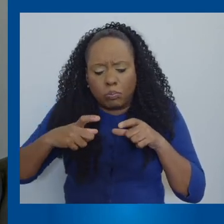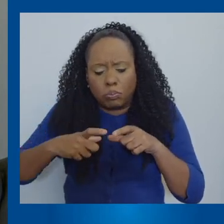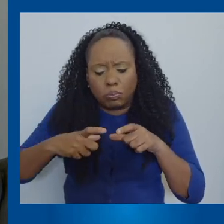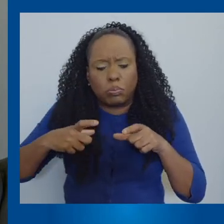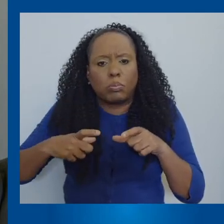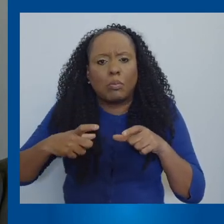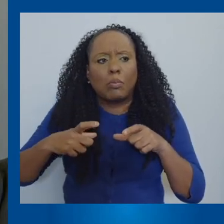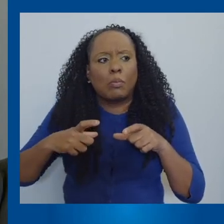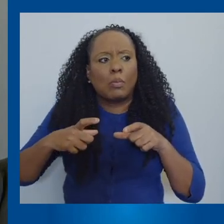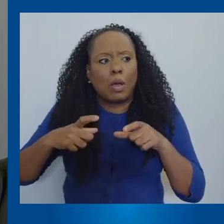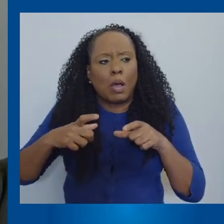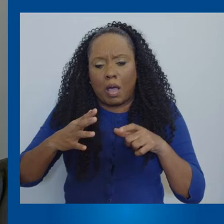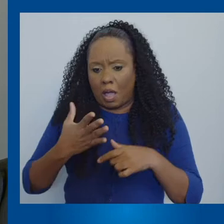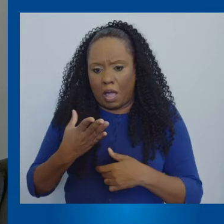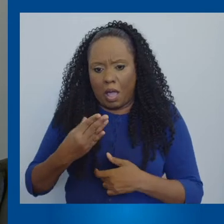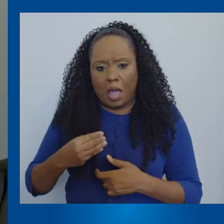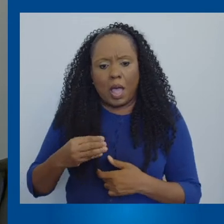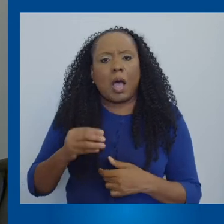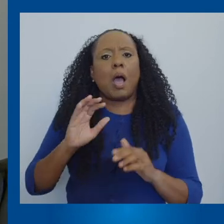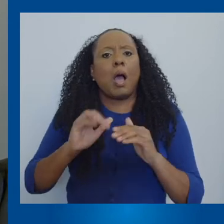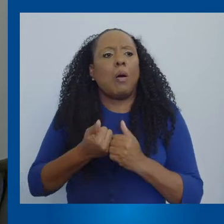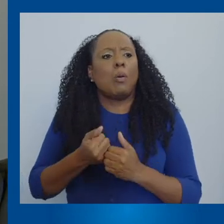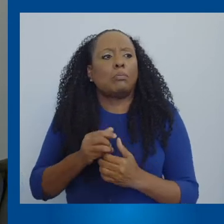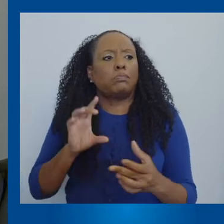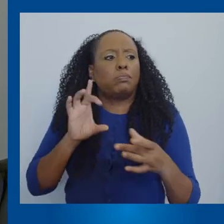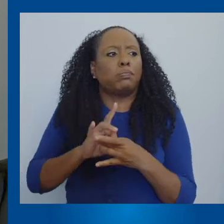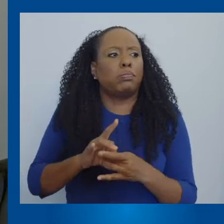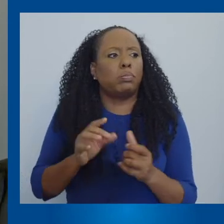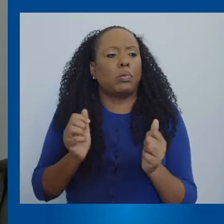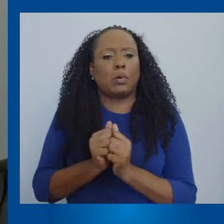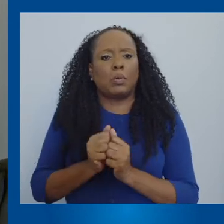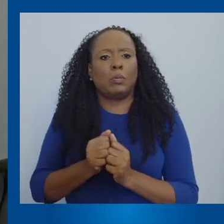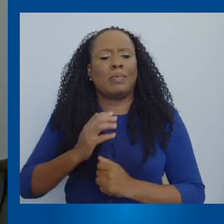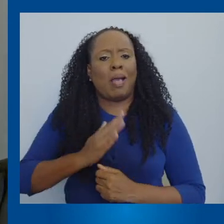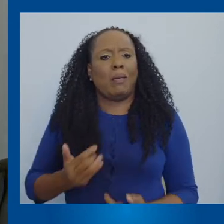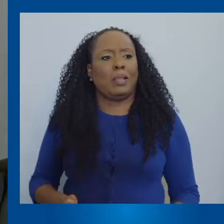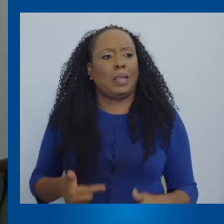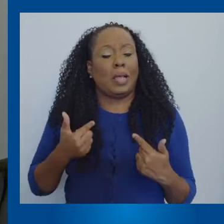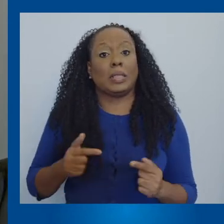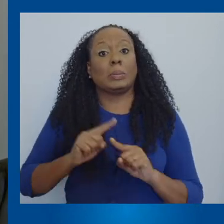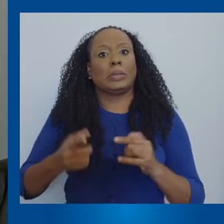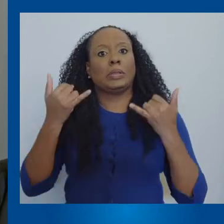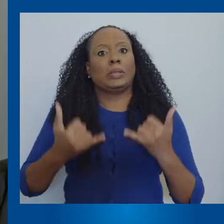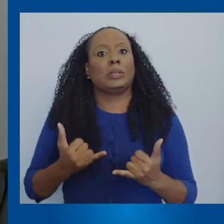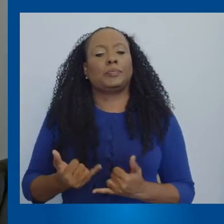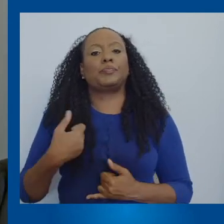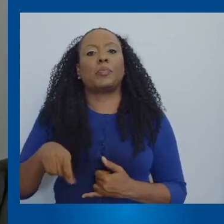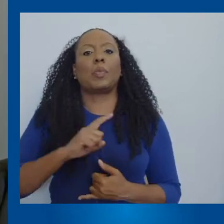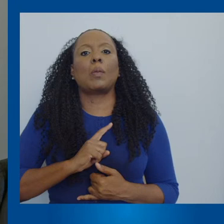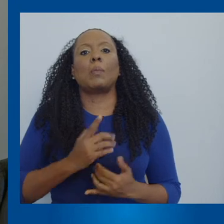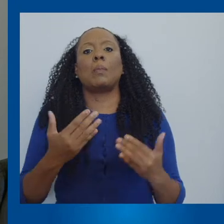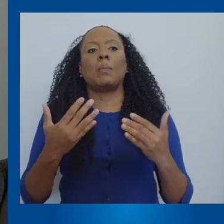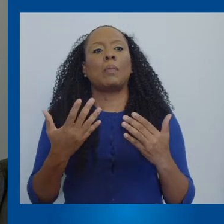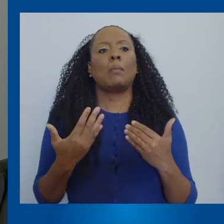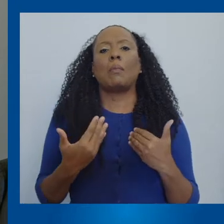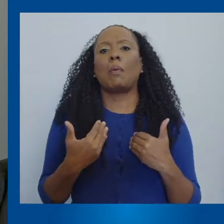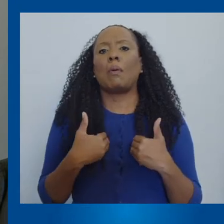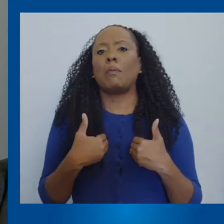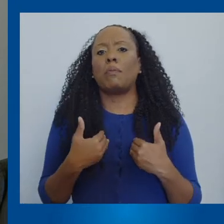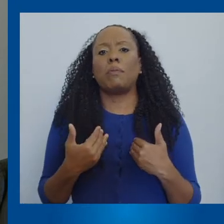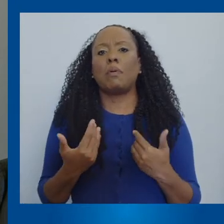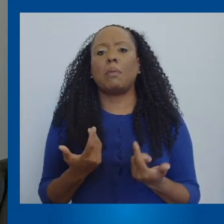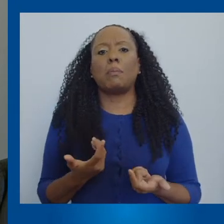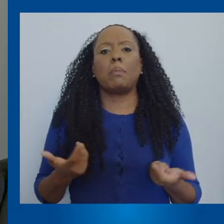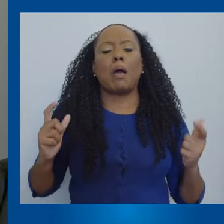and health, much of which we take for granted. We are, however, confronted by a silent, slow-motion